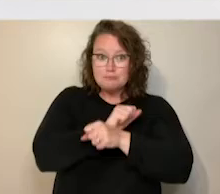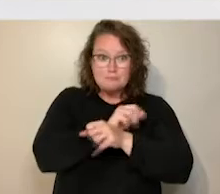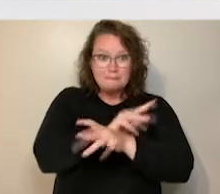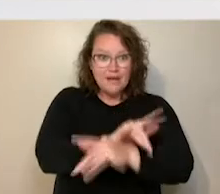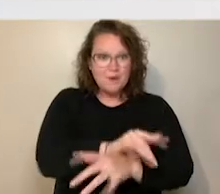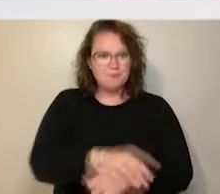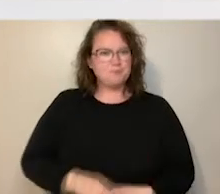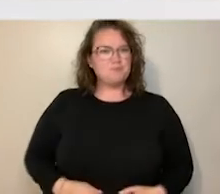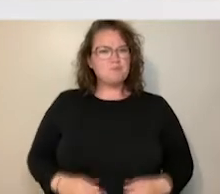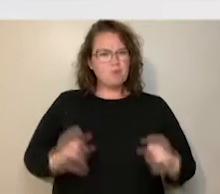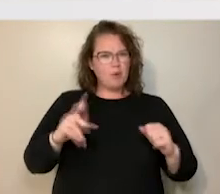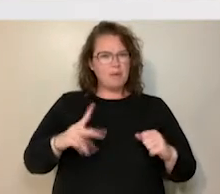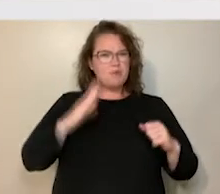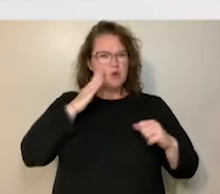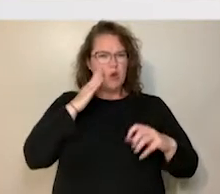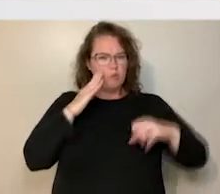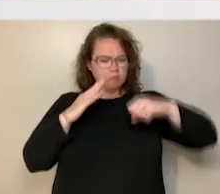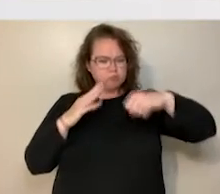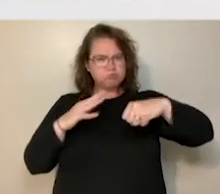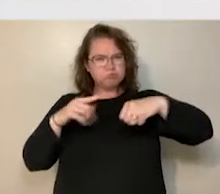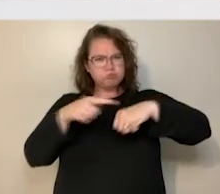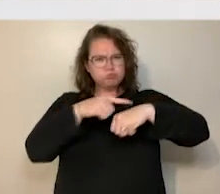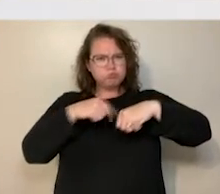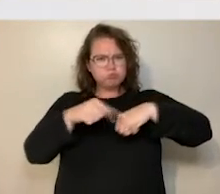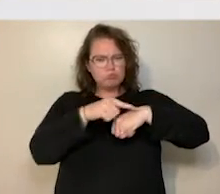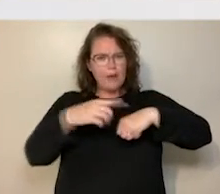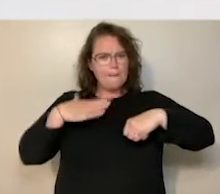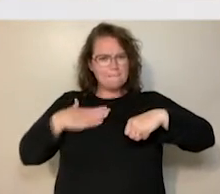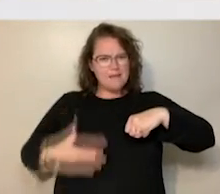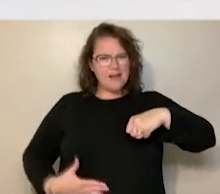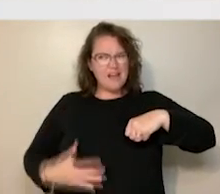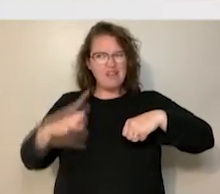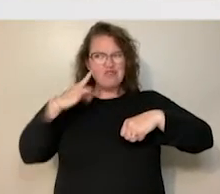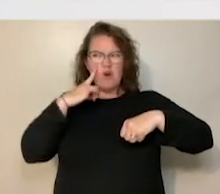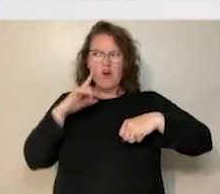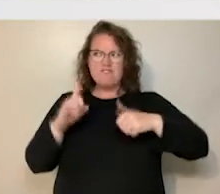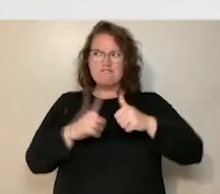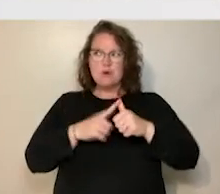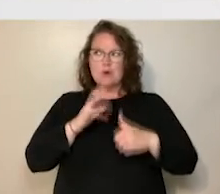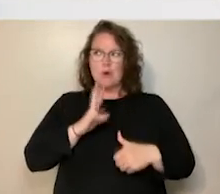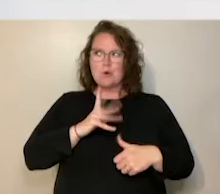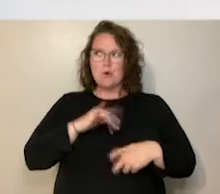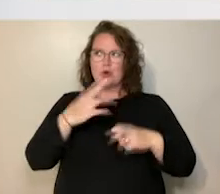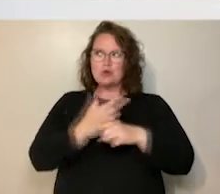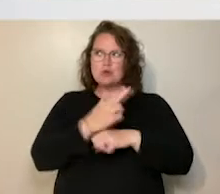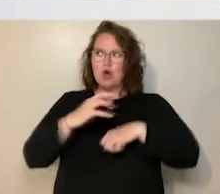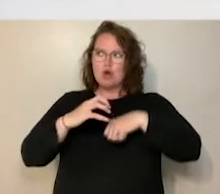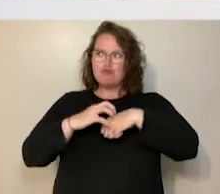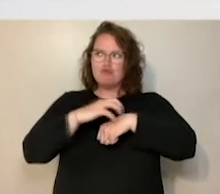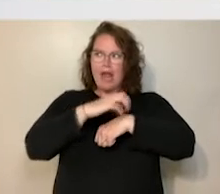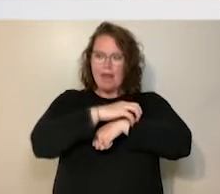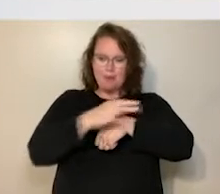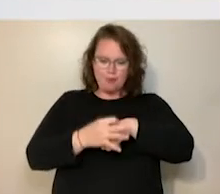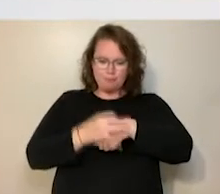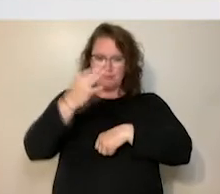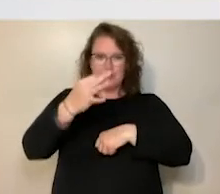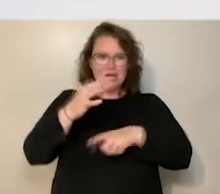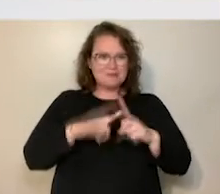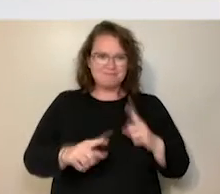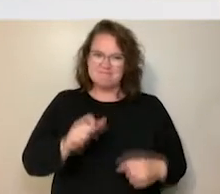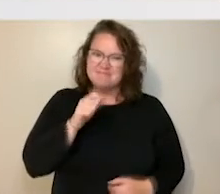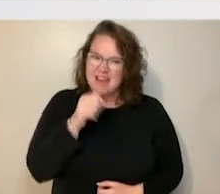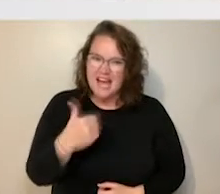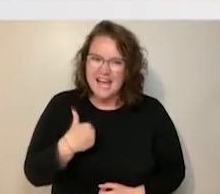to use? I thought it'd be cool to use a big purple grape. I didn't have a grape. I said, what do I have? I had two things I thought might work for a spider.